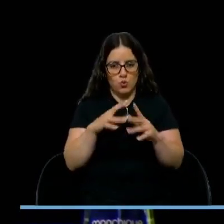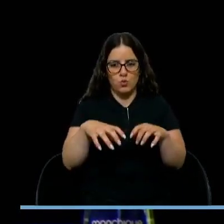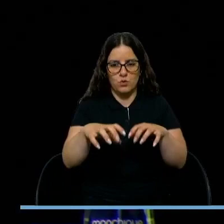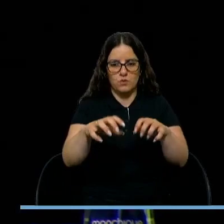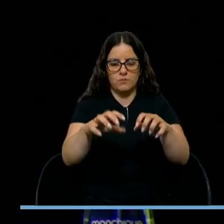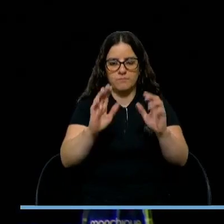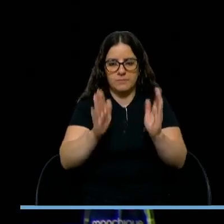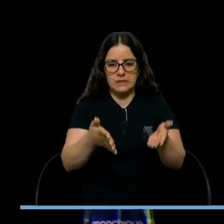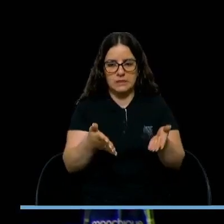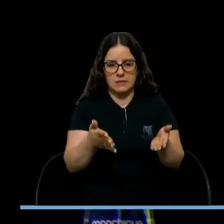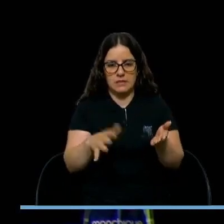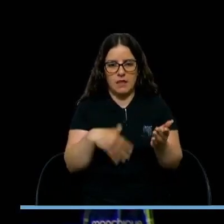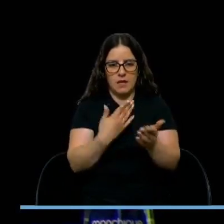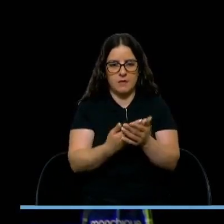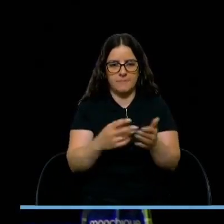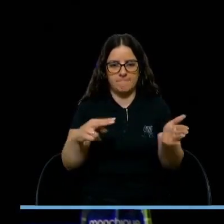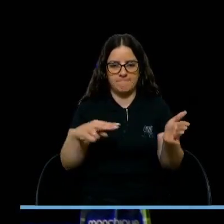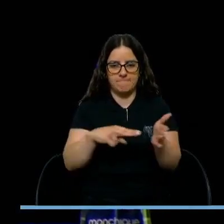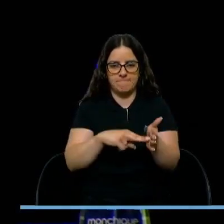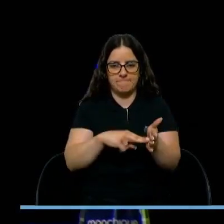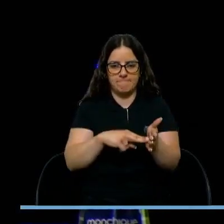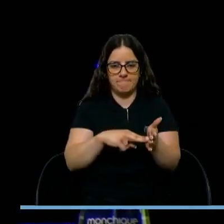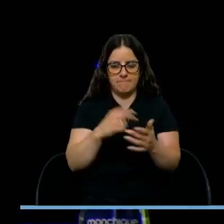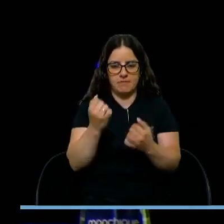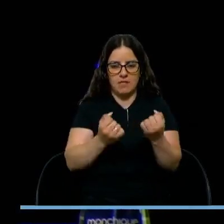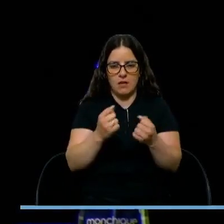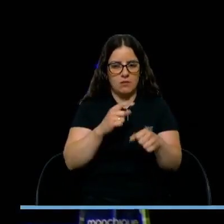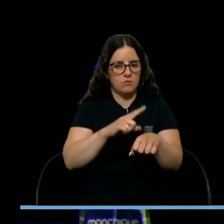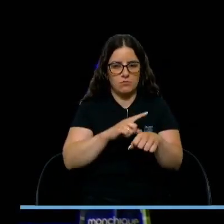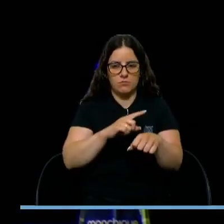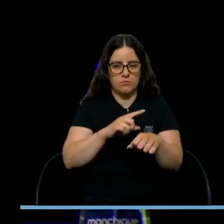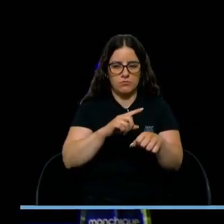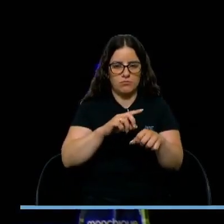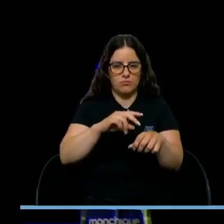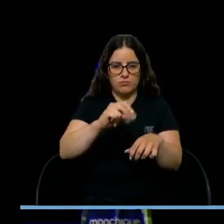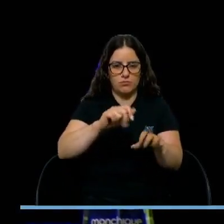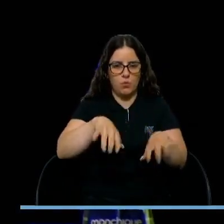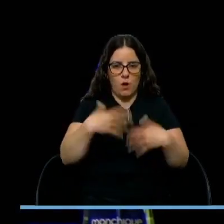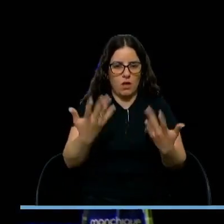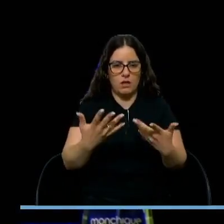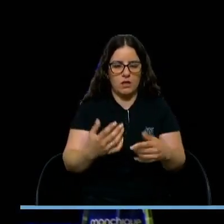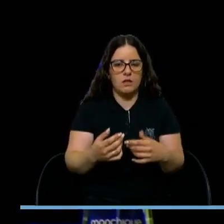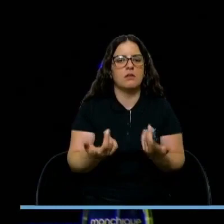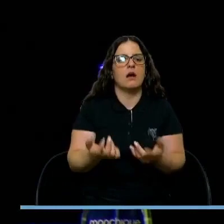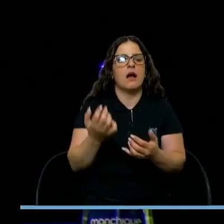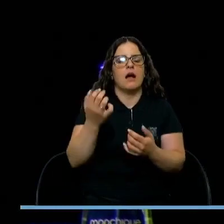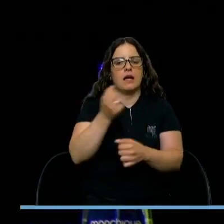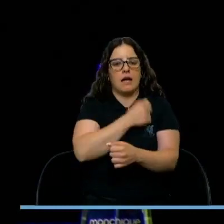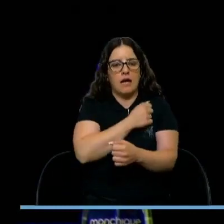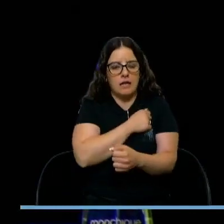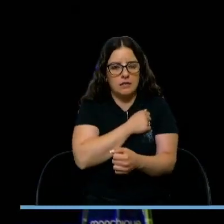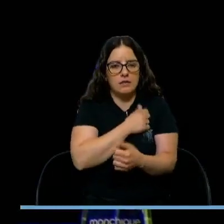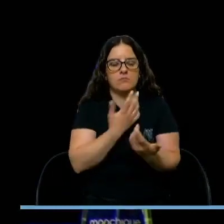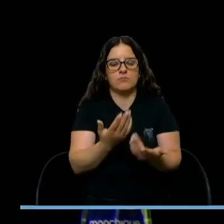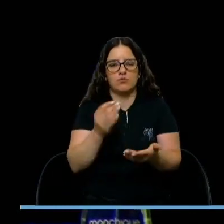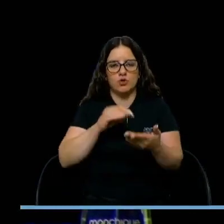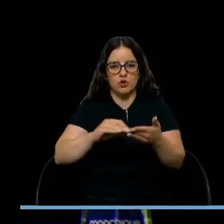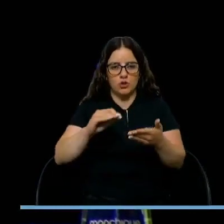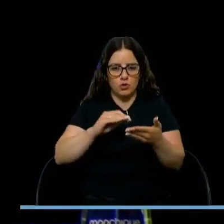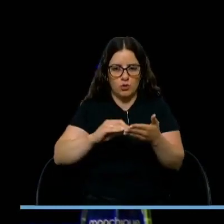infrastructures that allow us to charge everywhere, at home, in the office,